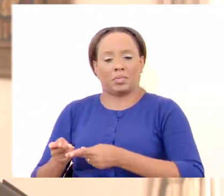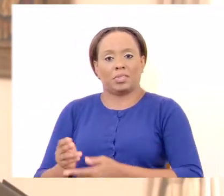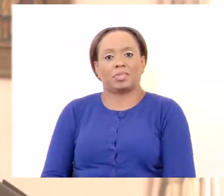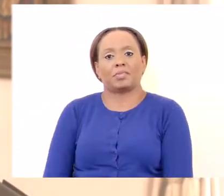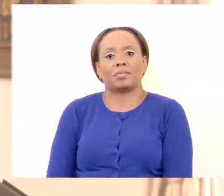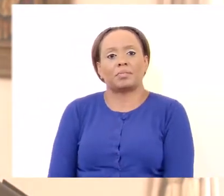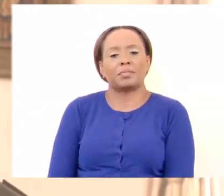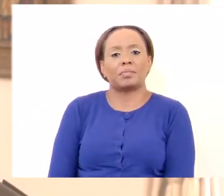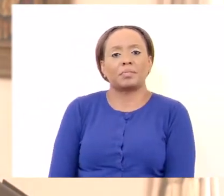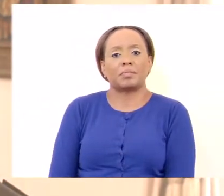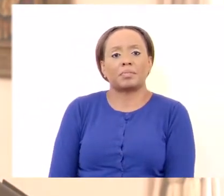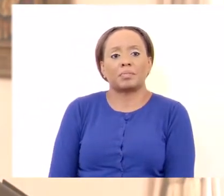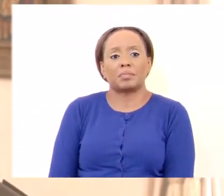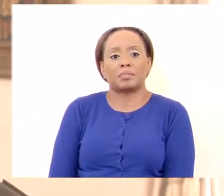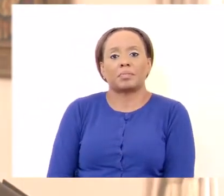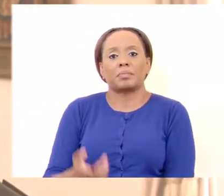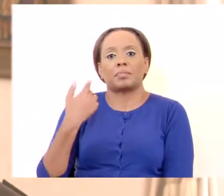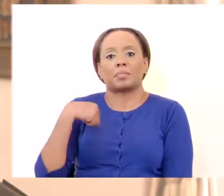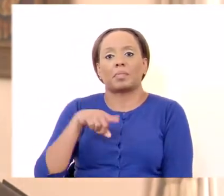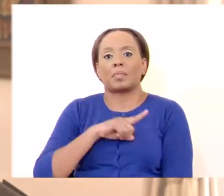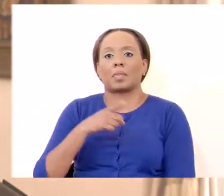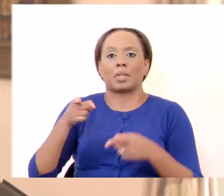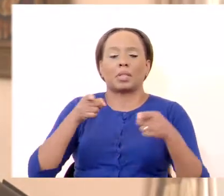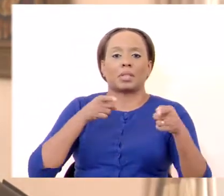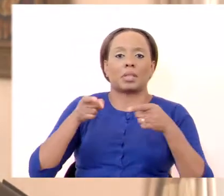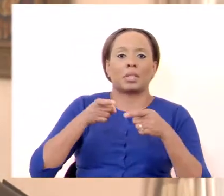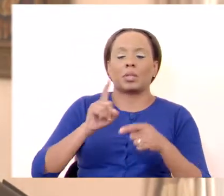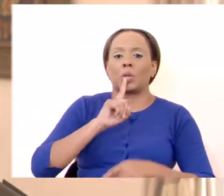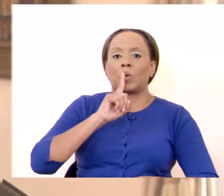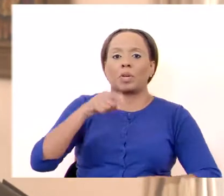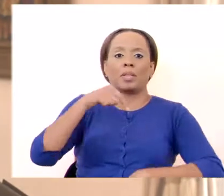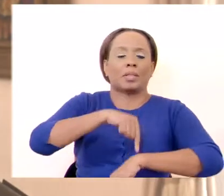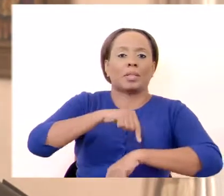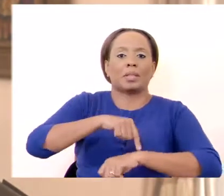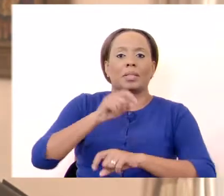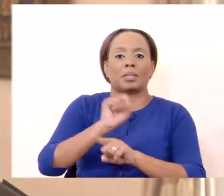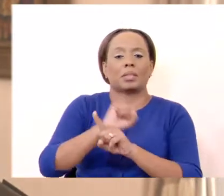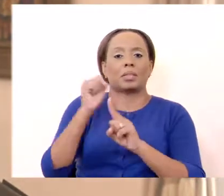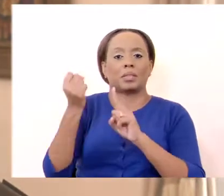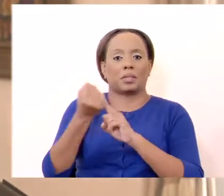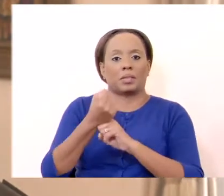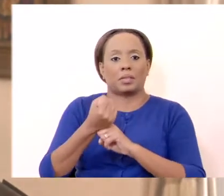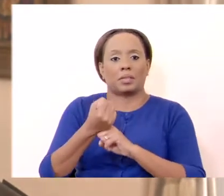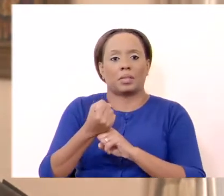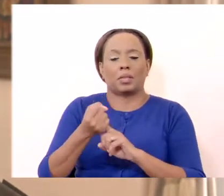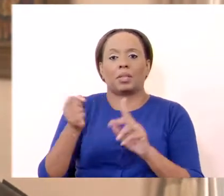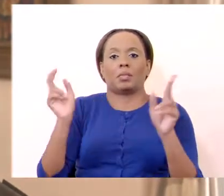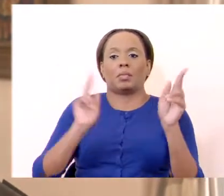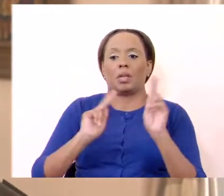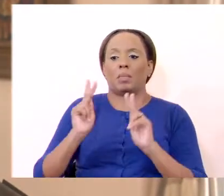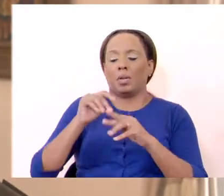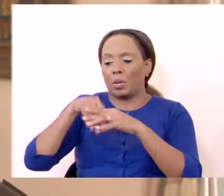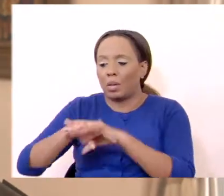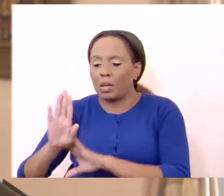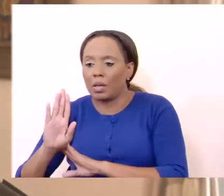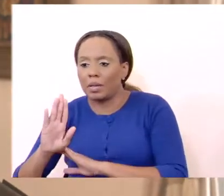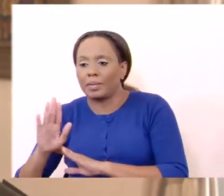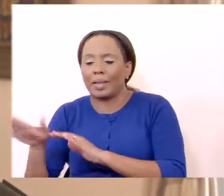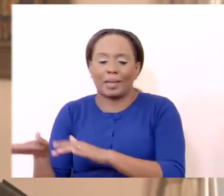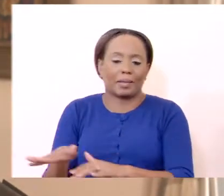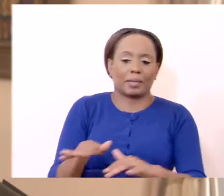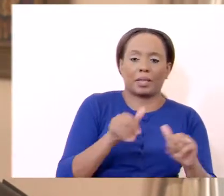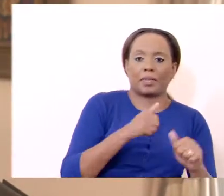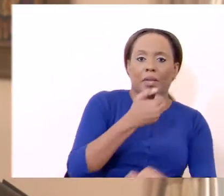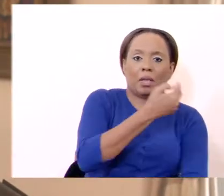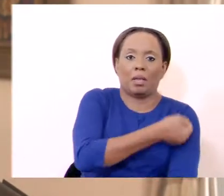happens is that we are dealing in a real-time situation with people coming in and going out. So the numbers